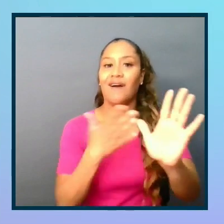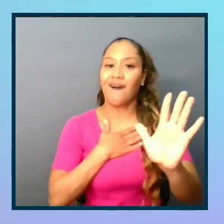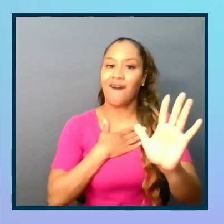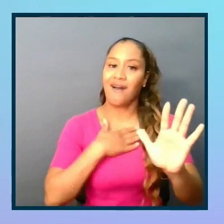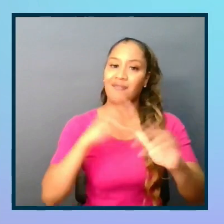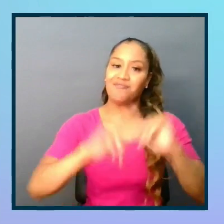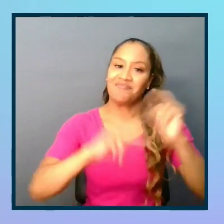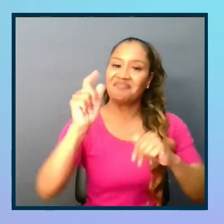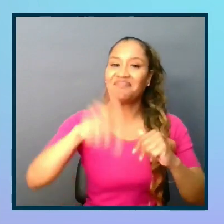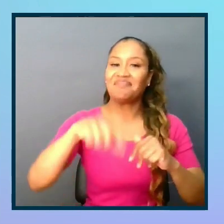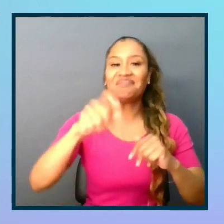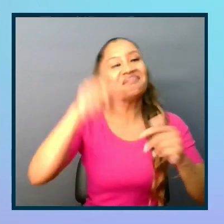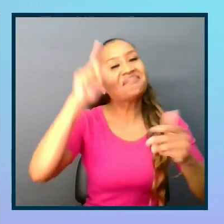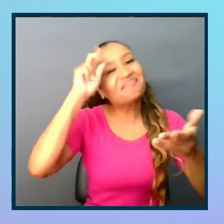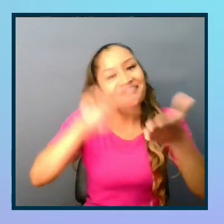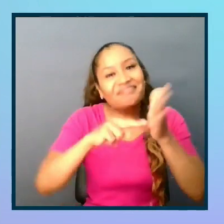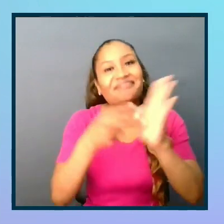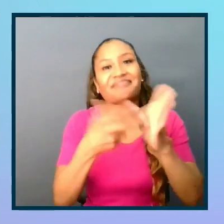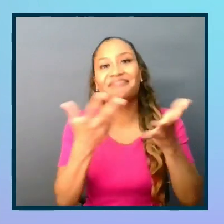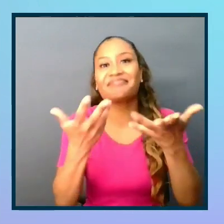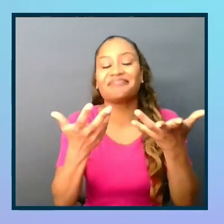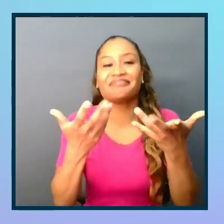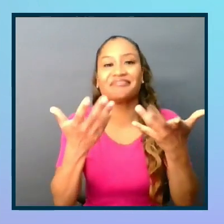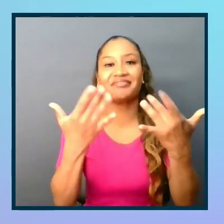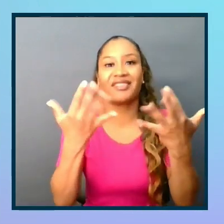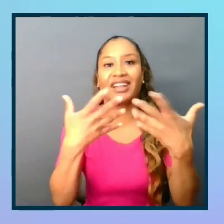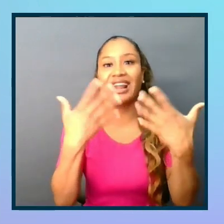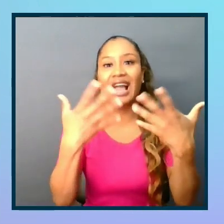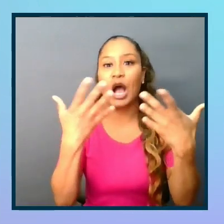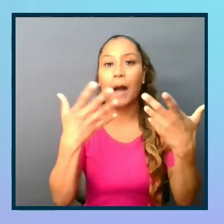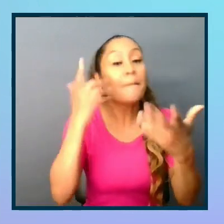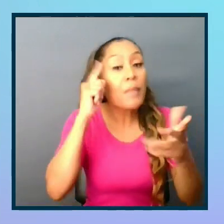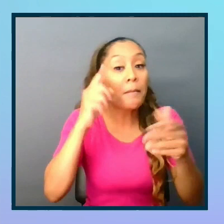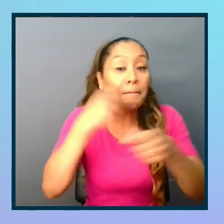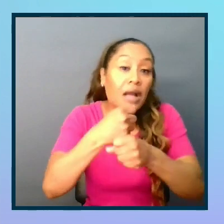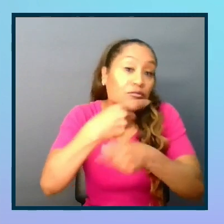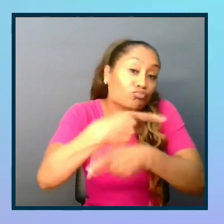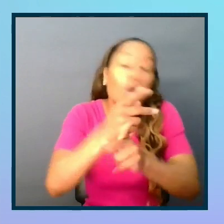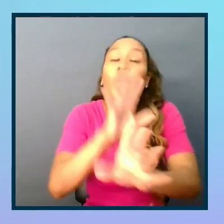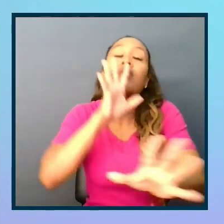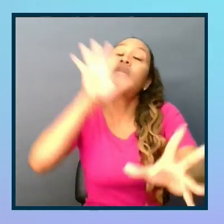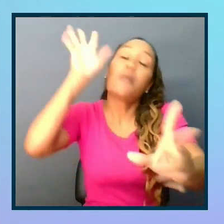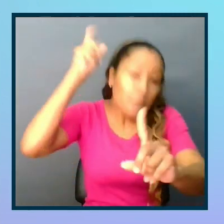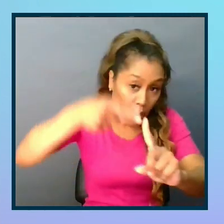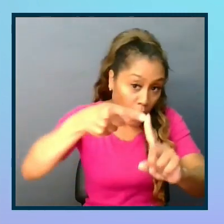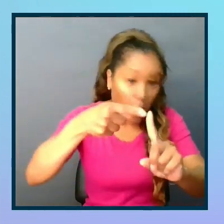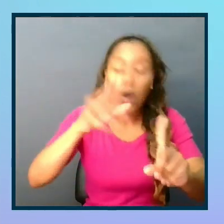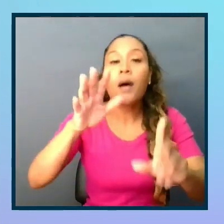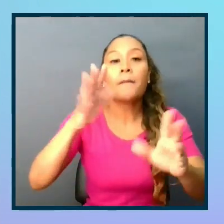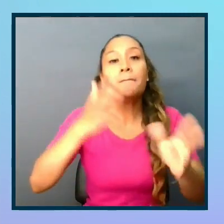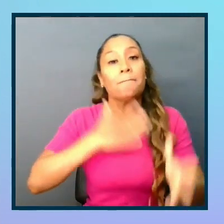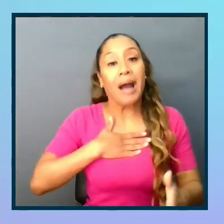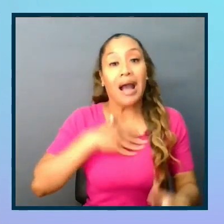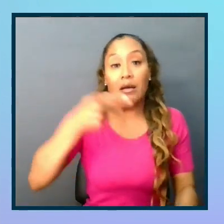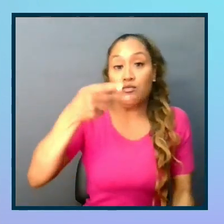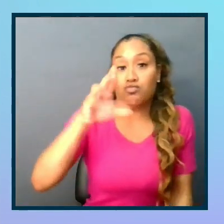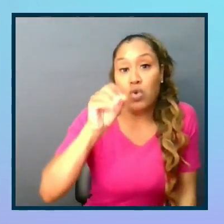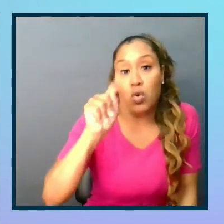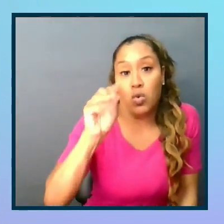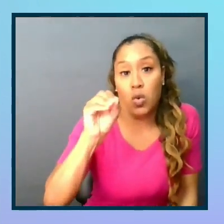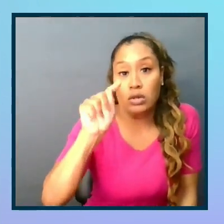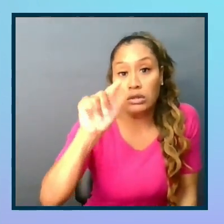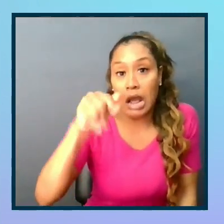order for it to build a product. Ultimately, my prototypes are not something that